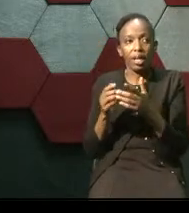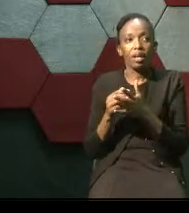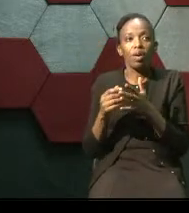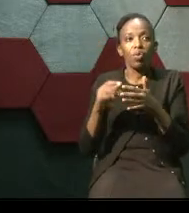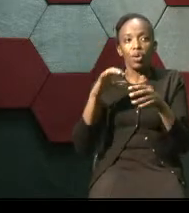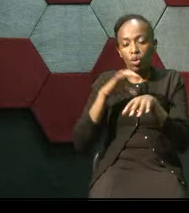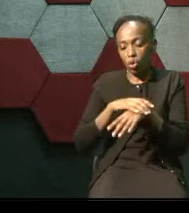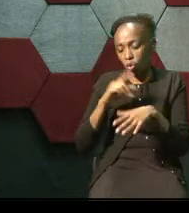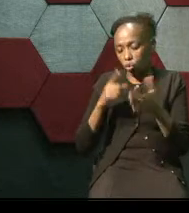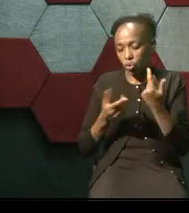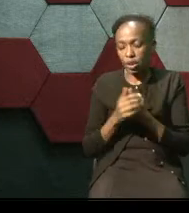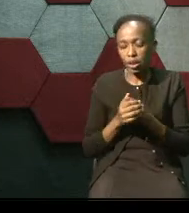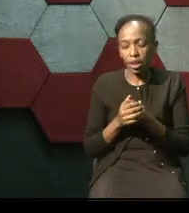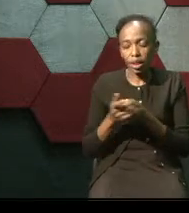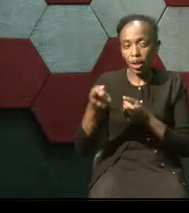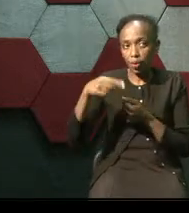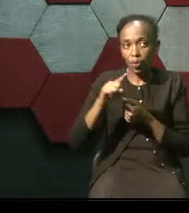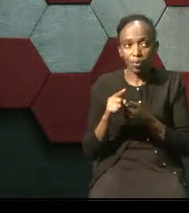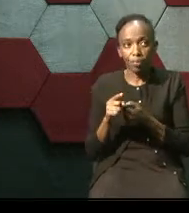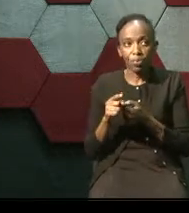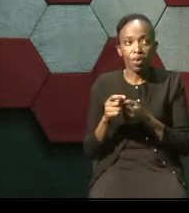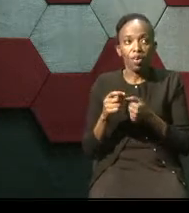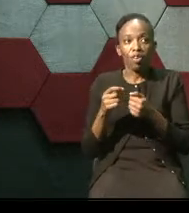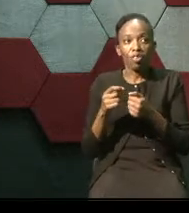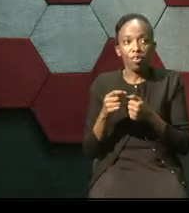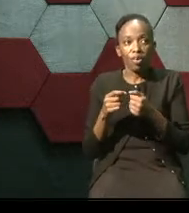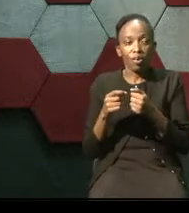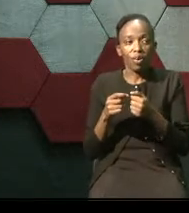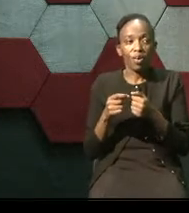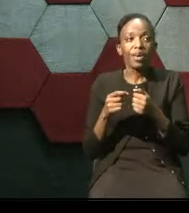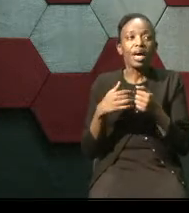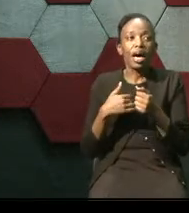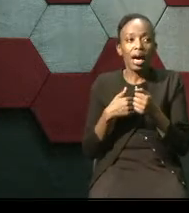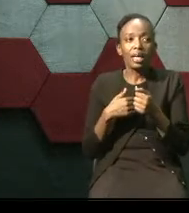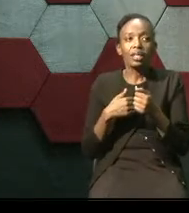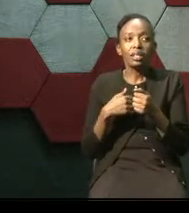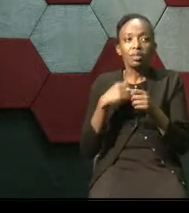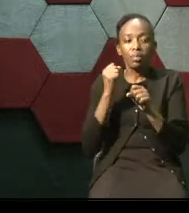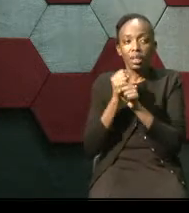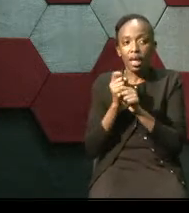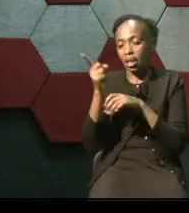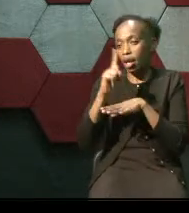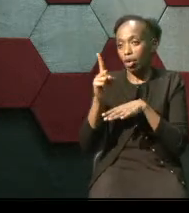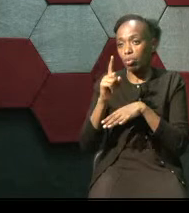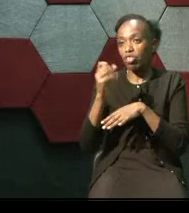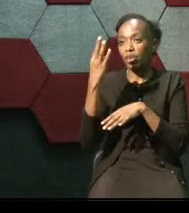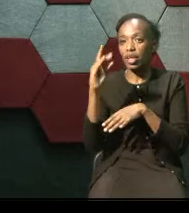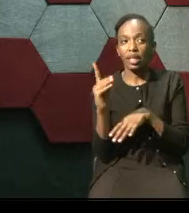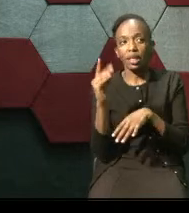took for 3D printing. It had to be done in Nairobi because the